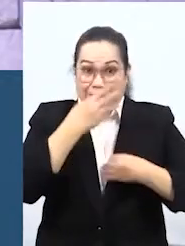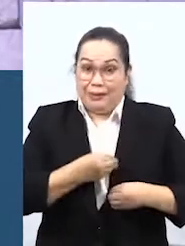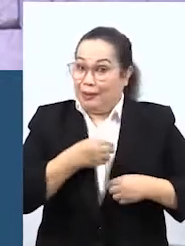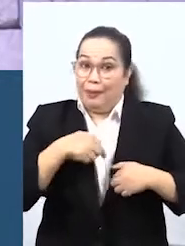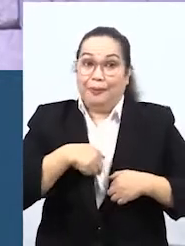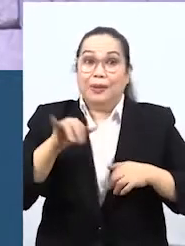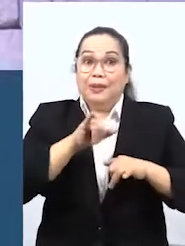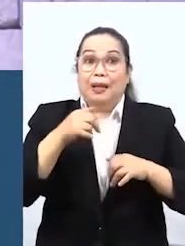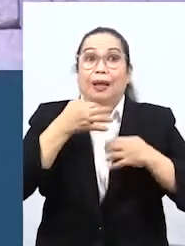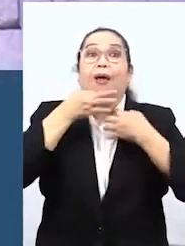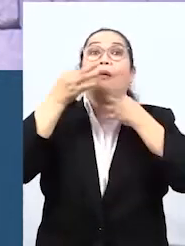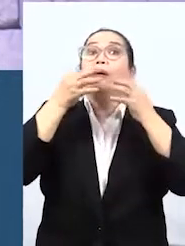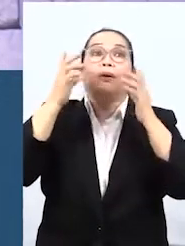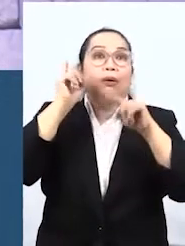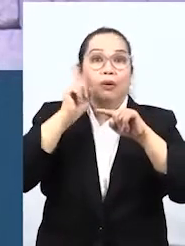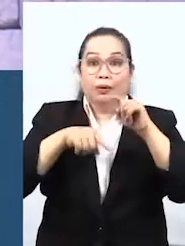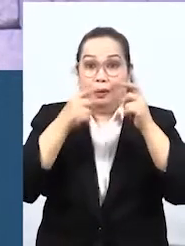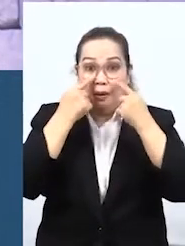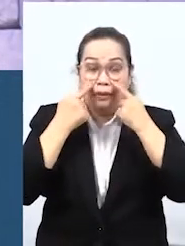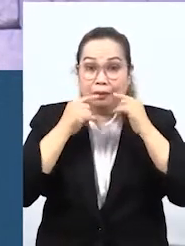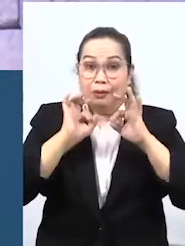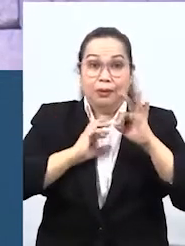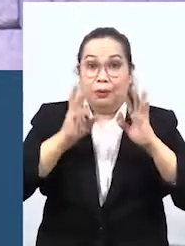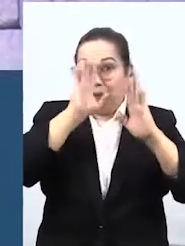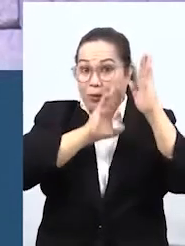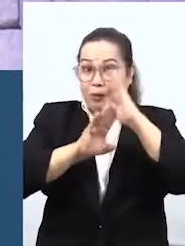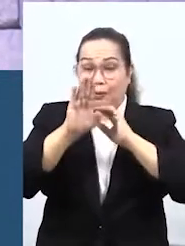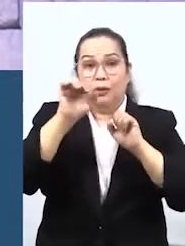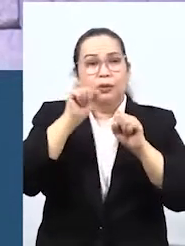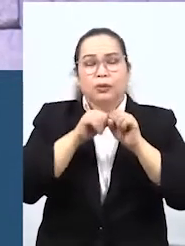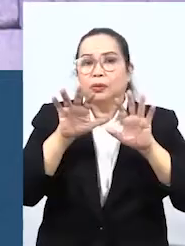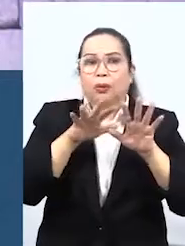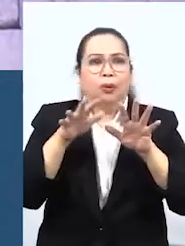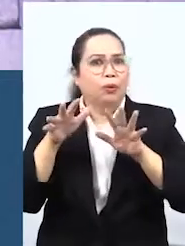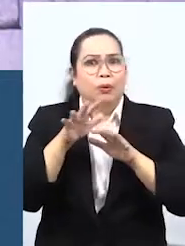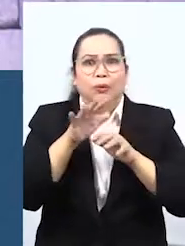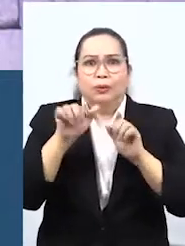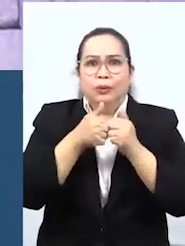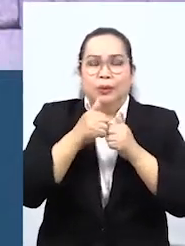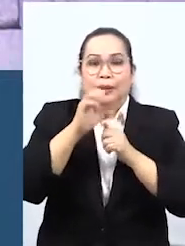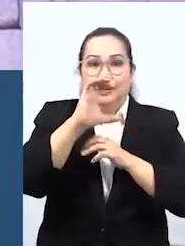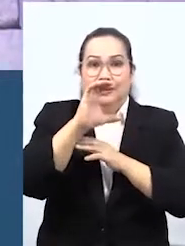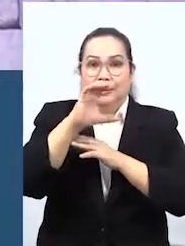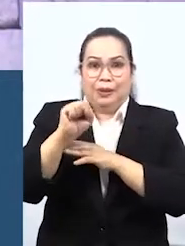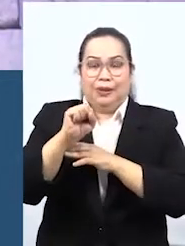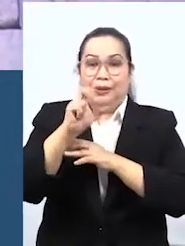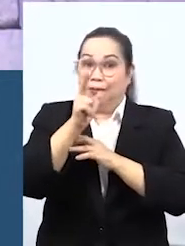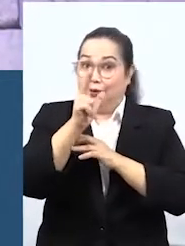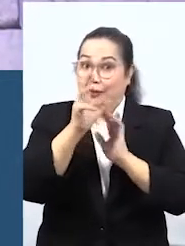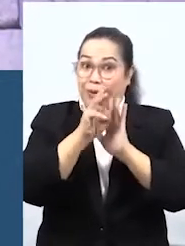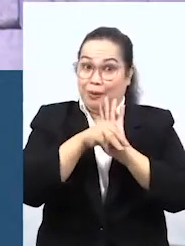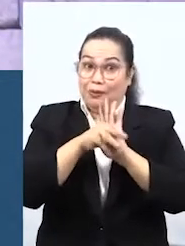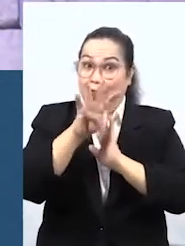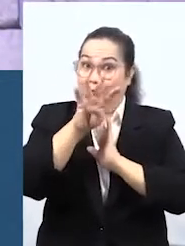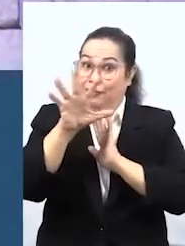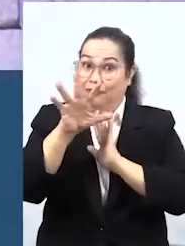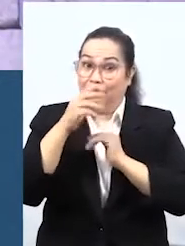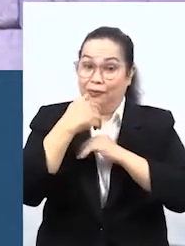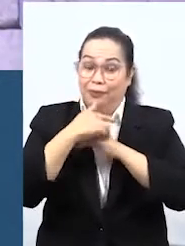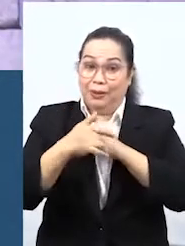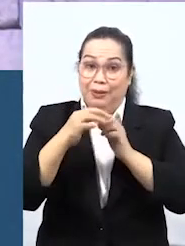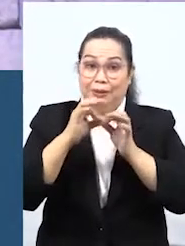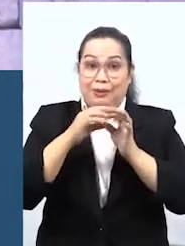does not cry and we are in trouble and so normally c- section is about 30 minutes 45 minutes